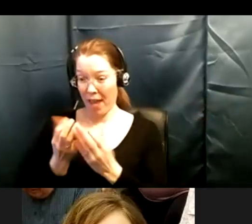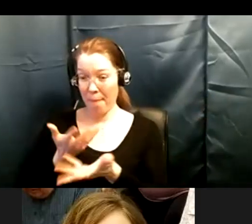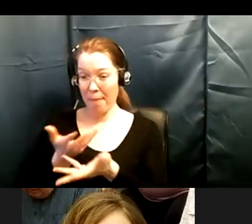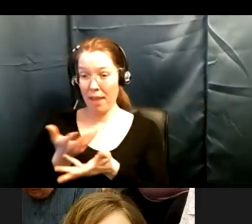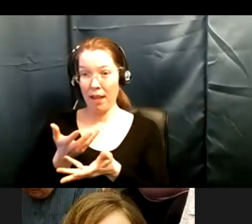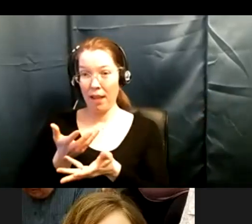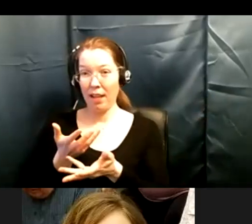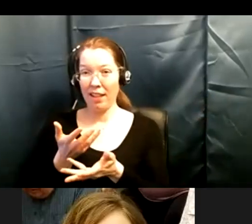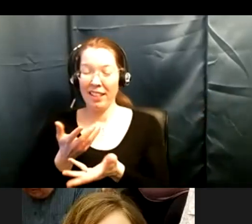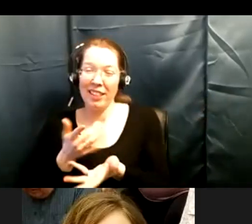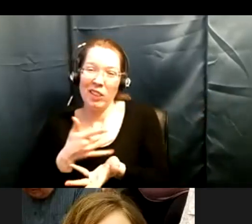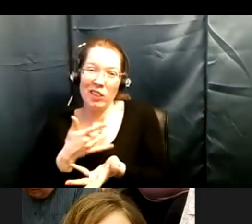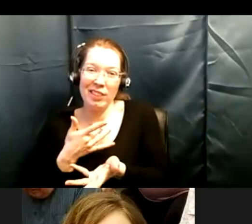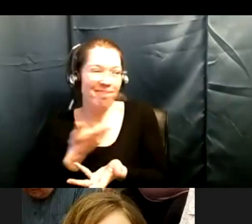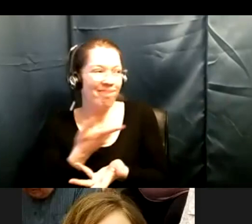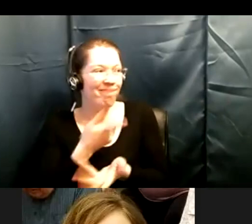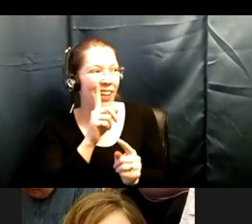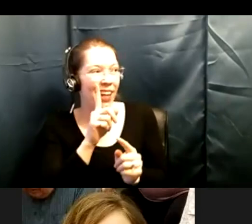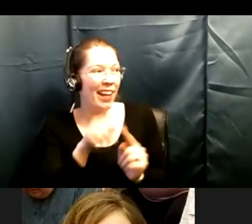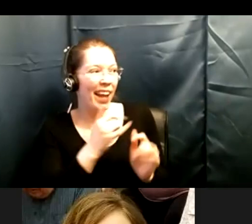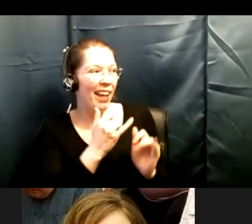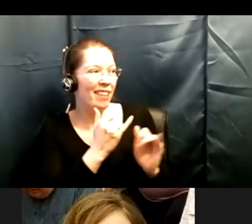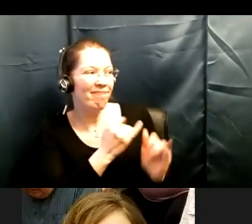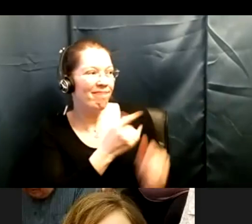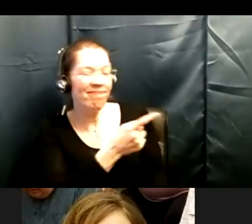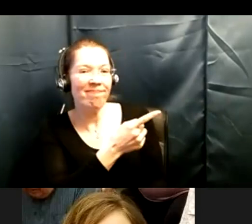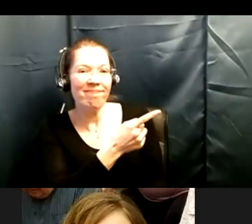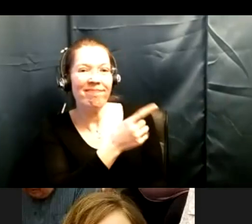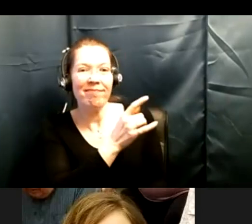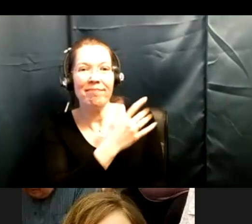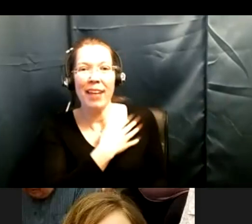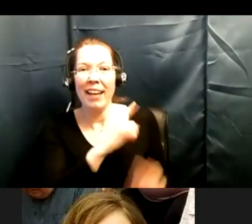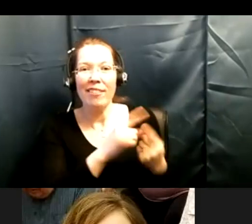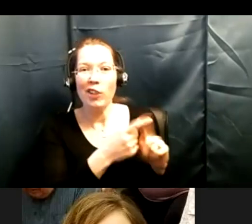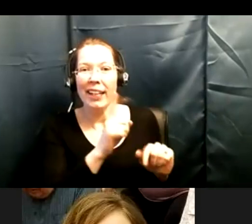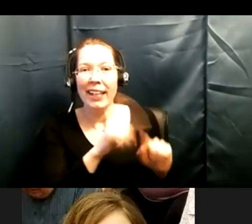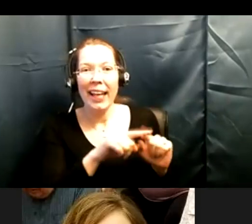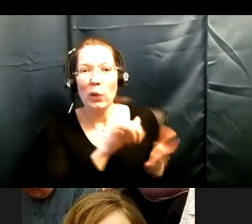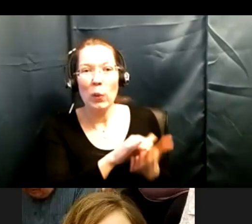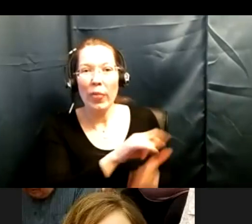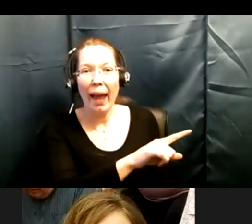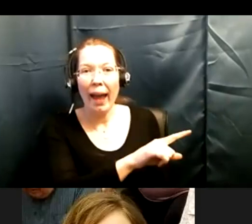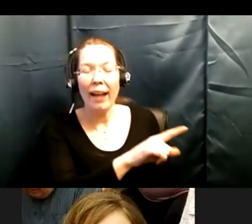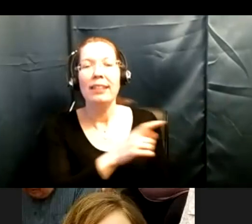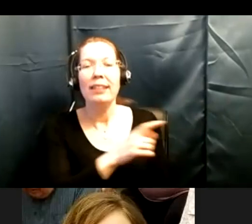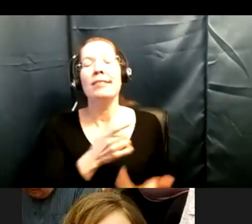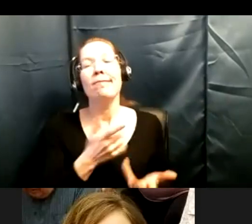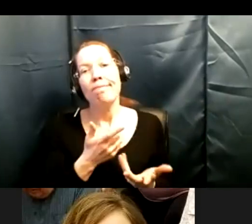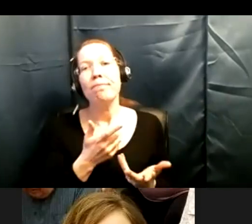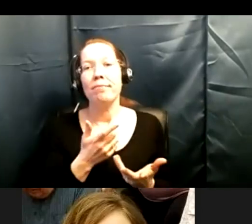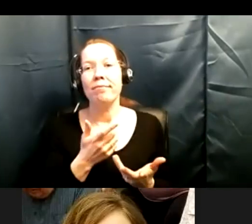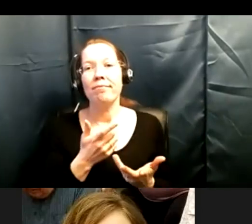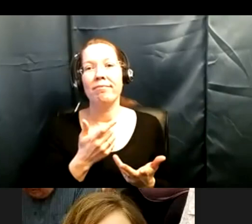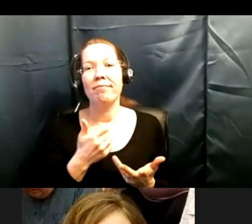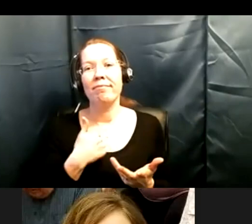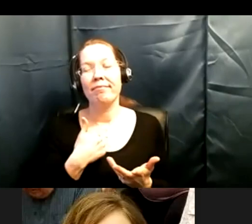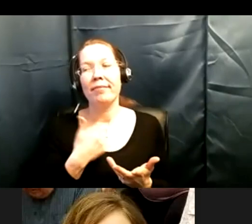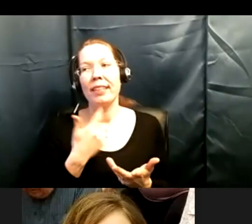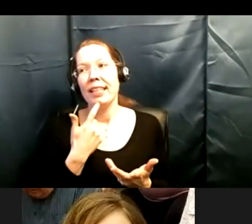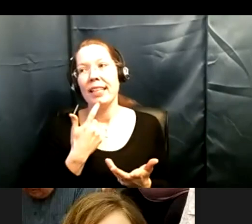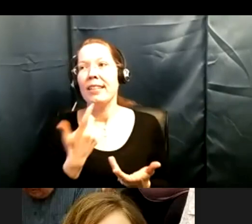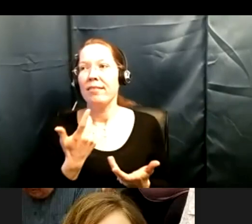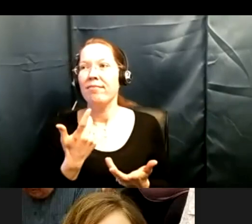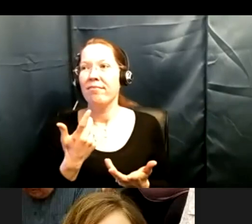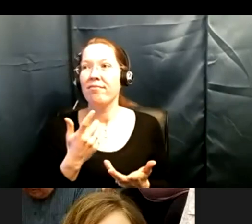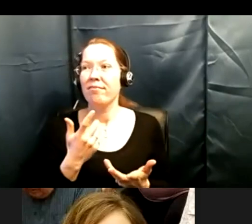you can't really do that like Alex can. So you bring up the opportunity to say, oh, I would